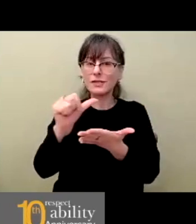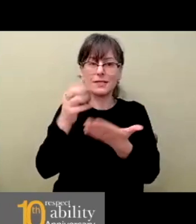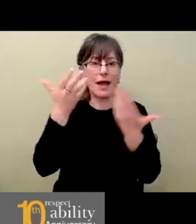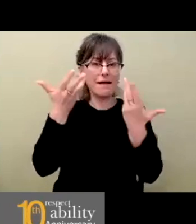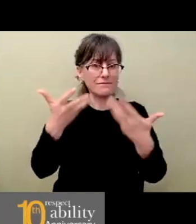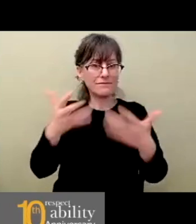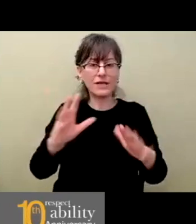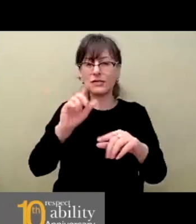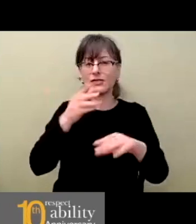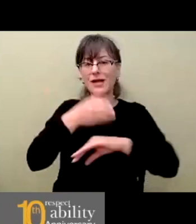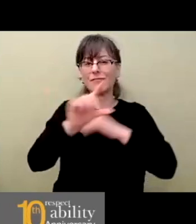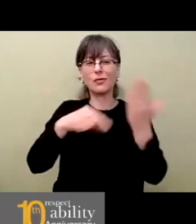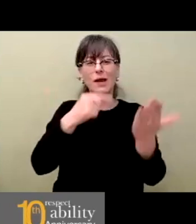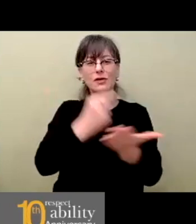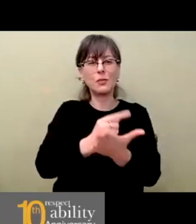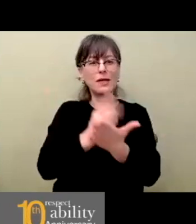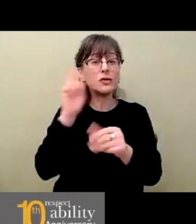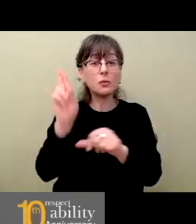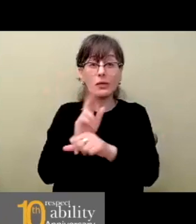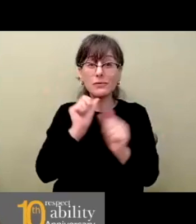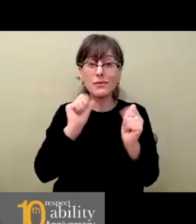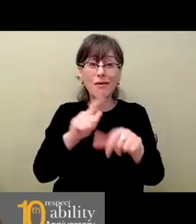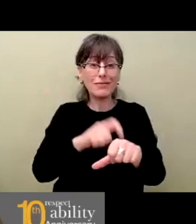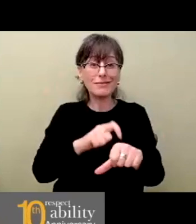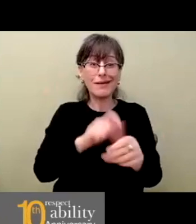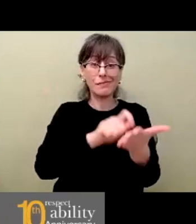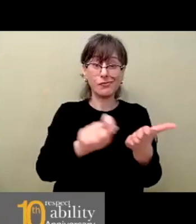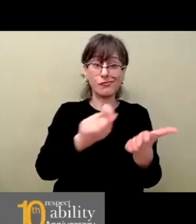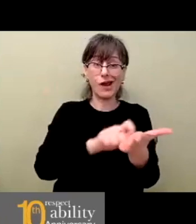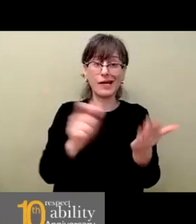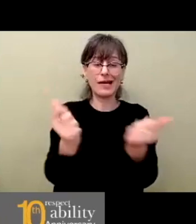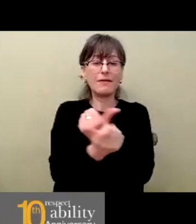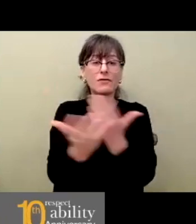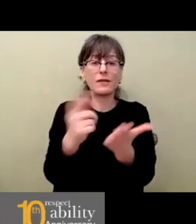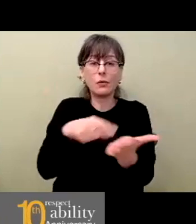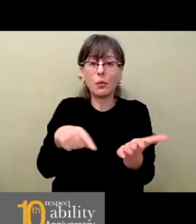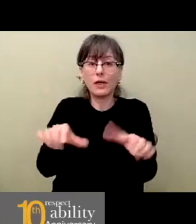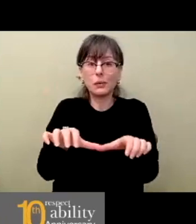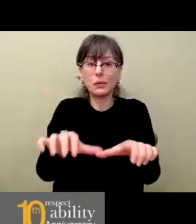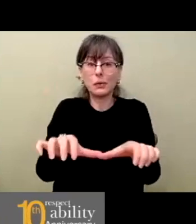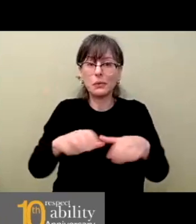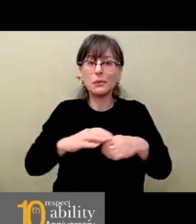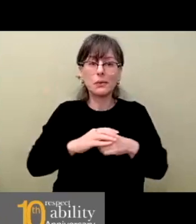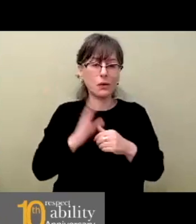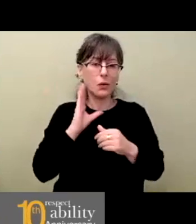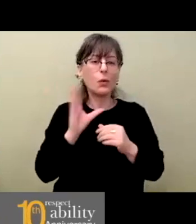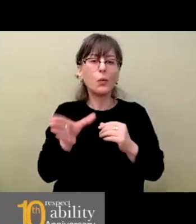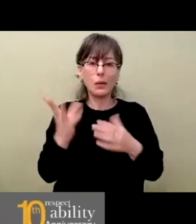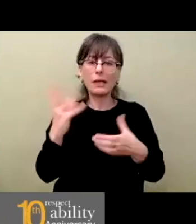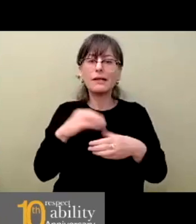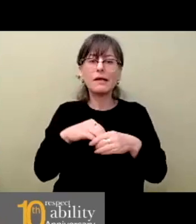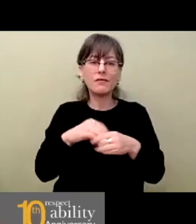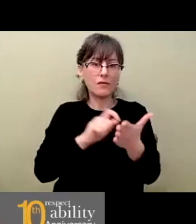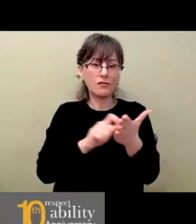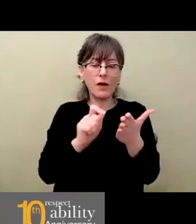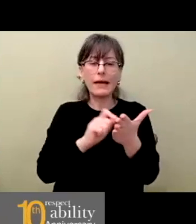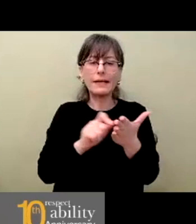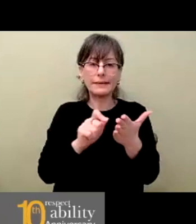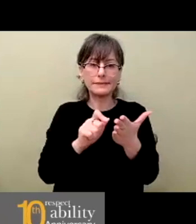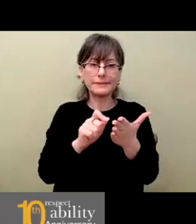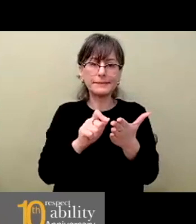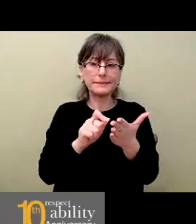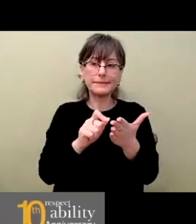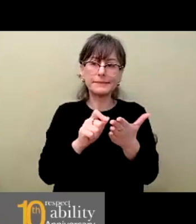to be using it all the time. Again, writing, everything you do is going to involve writing to some extent or